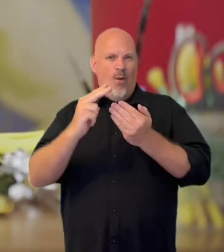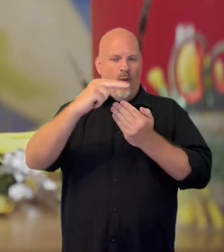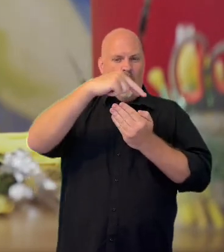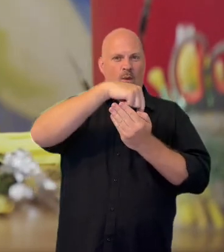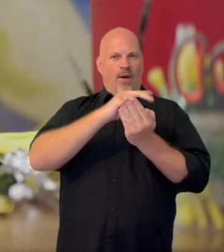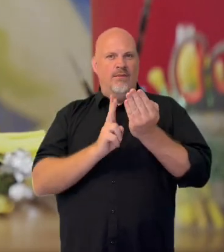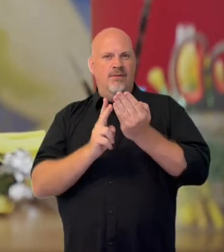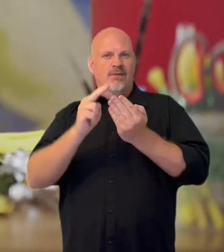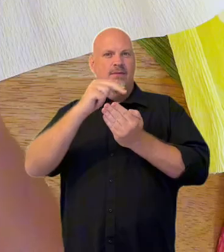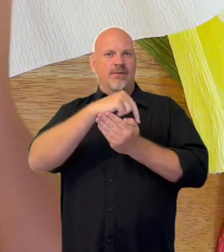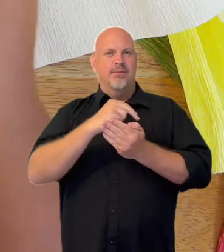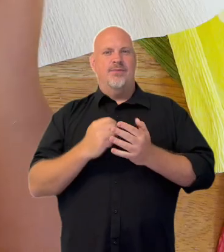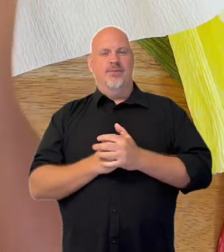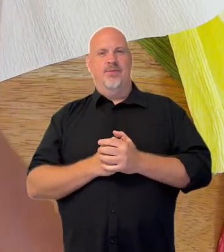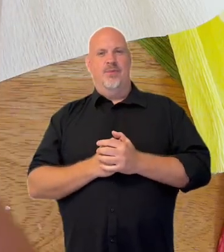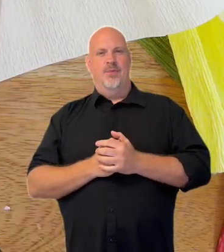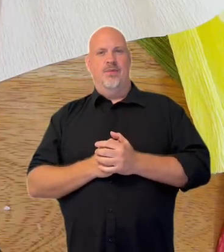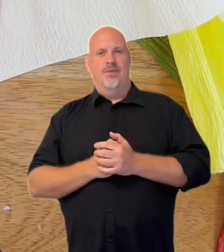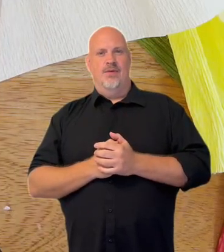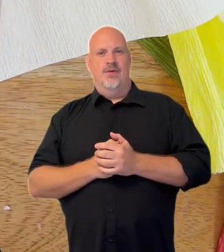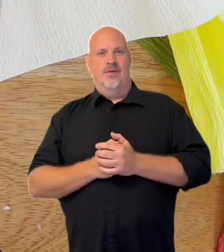and then fold over in half again,